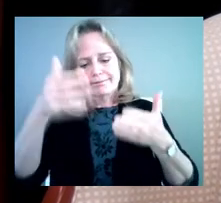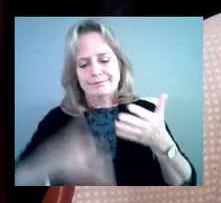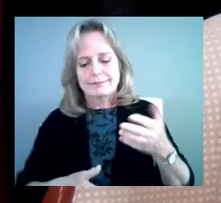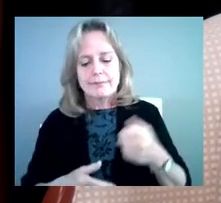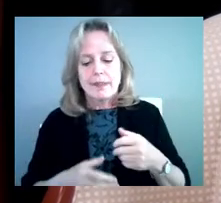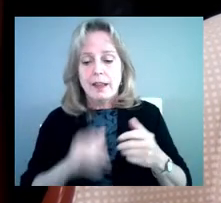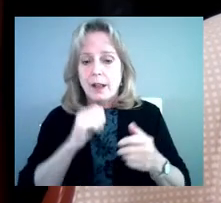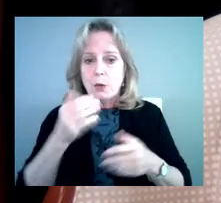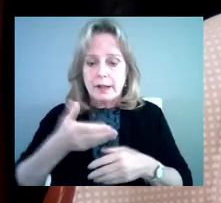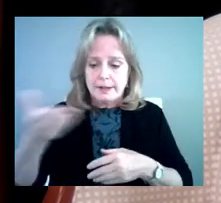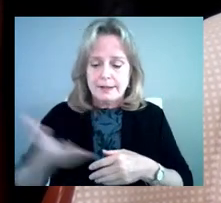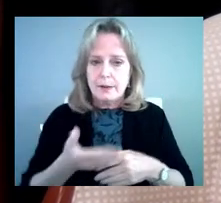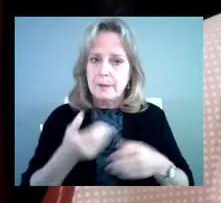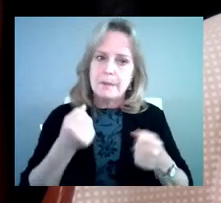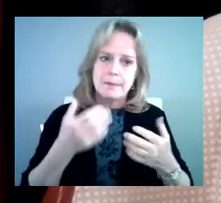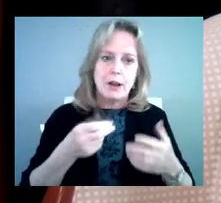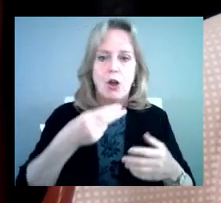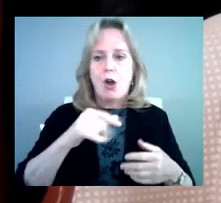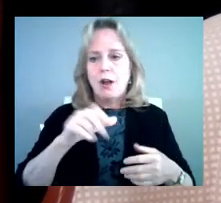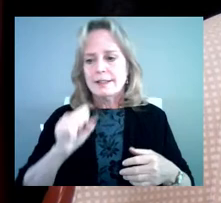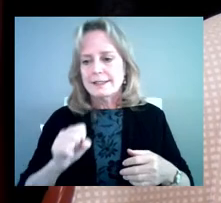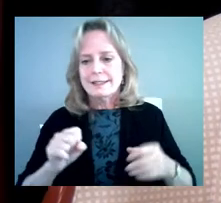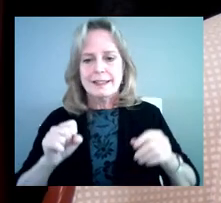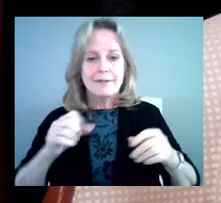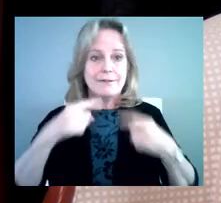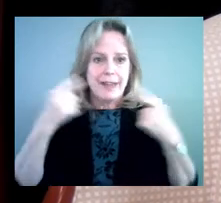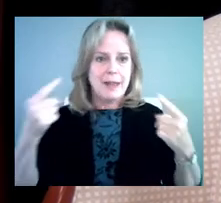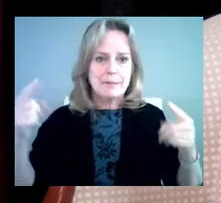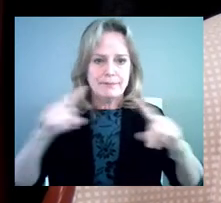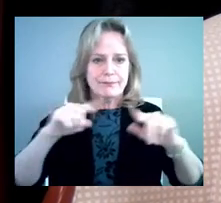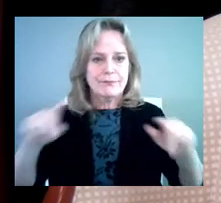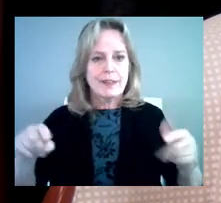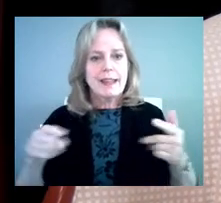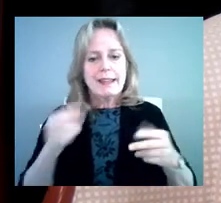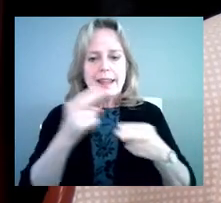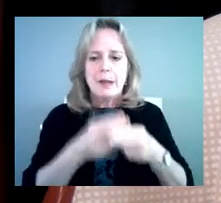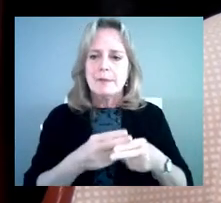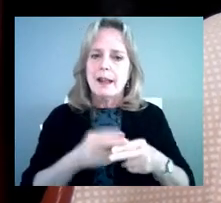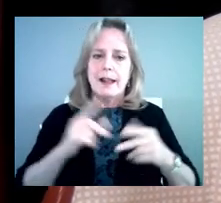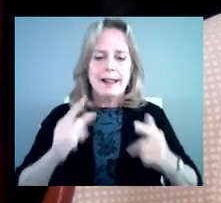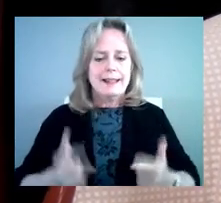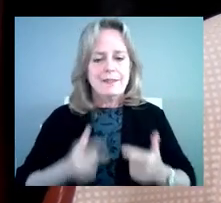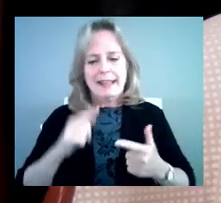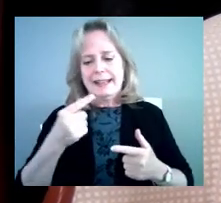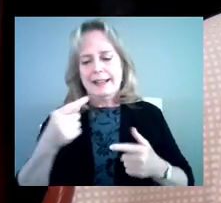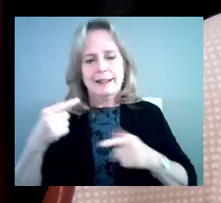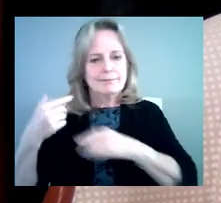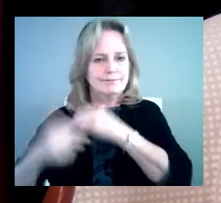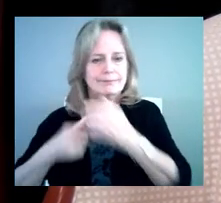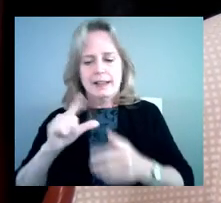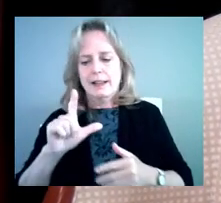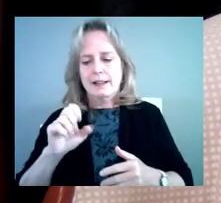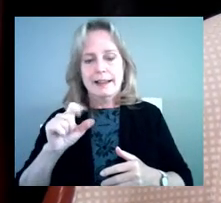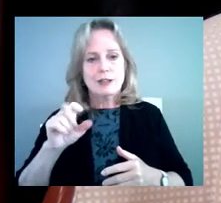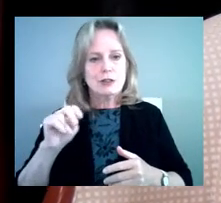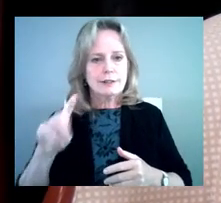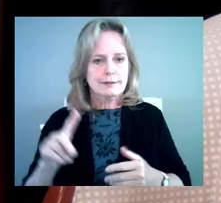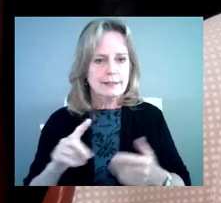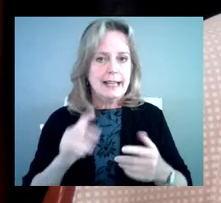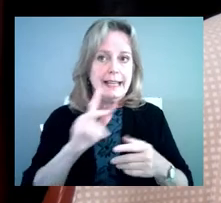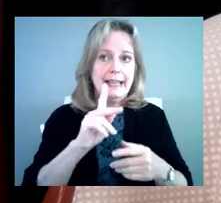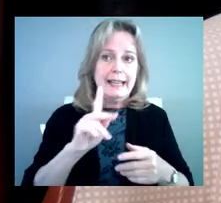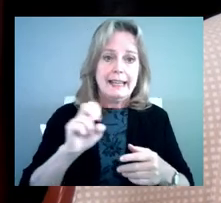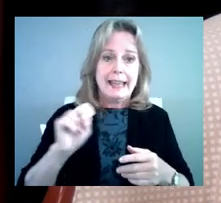inducted into the multiple halls and walks of fame, being named a living legend, receiving a Kennedy Center honor